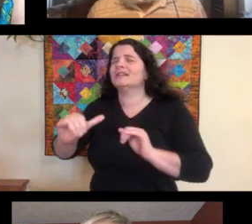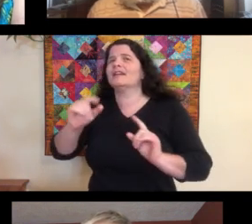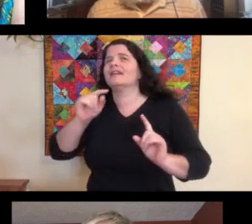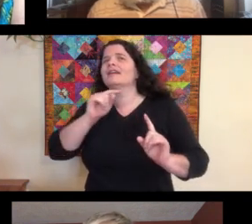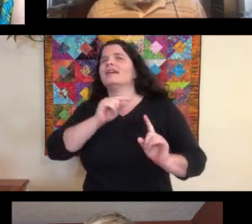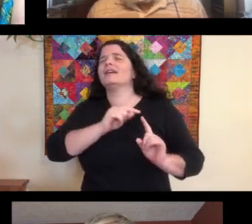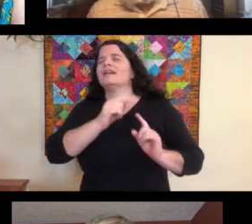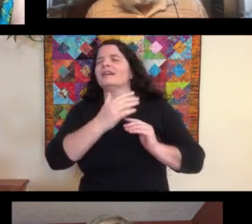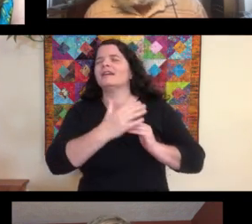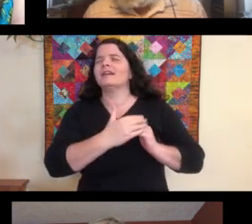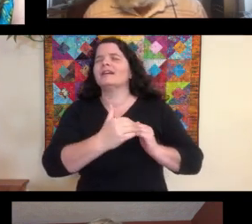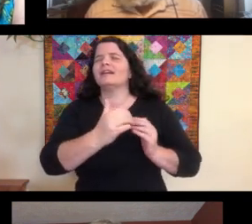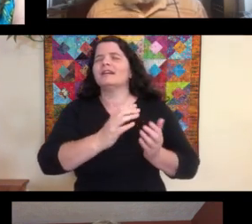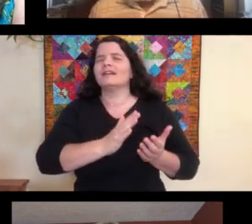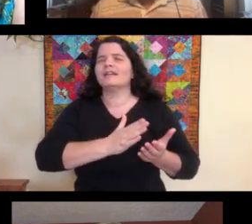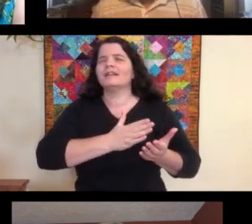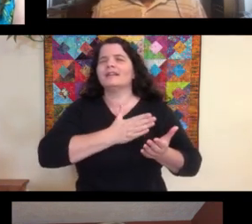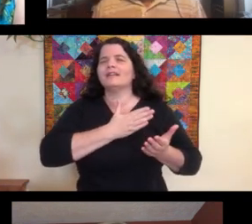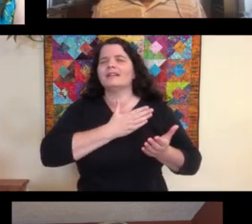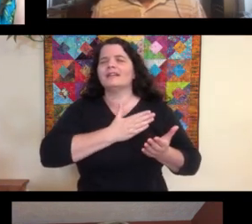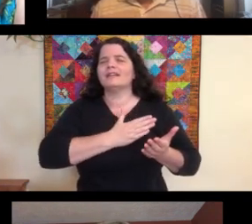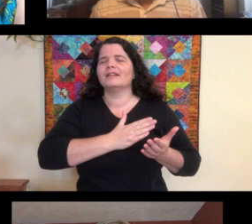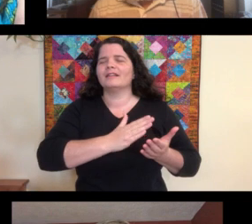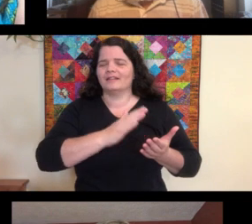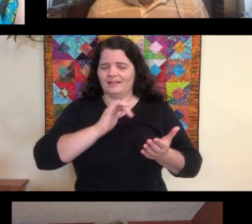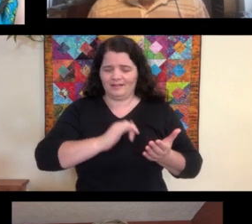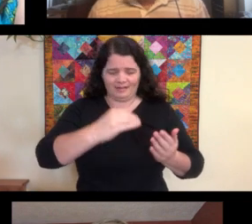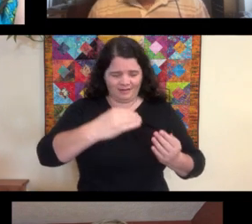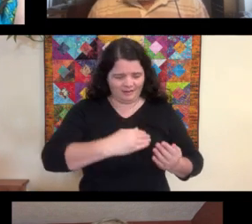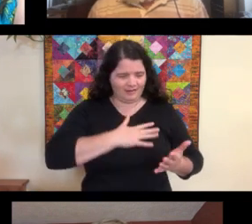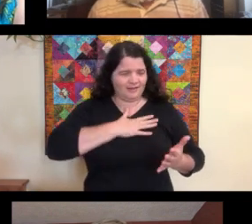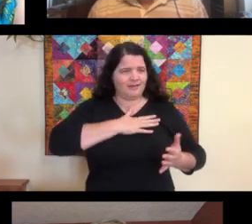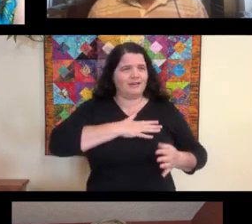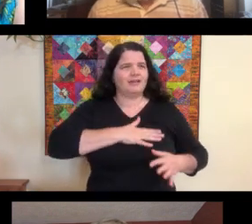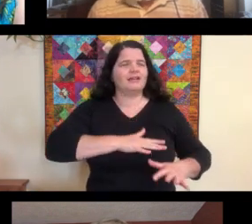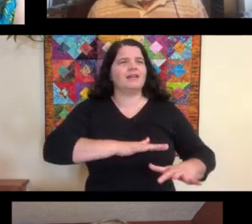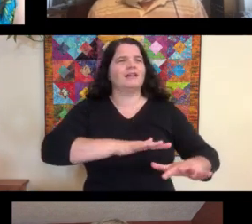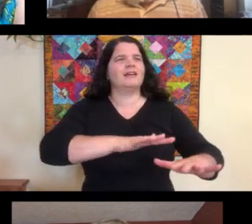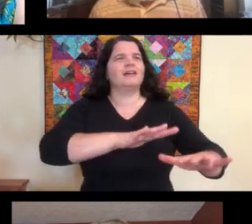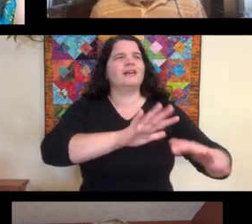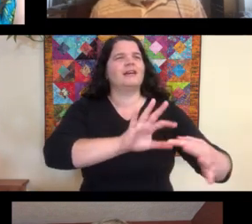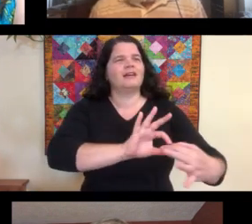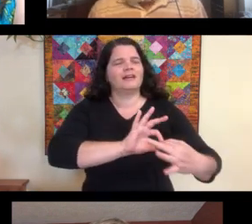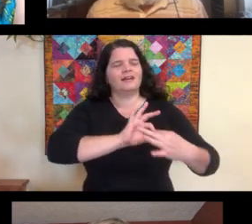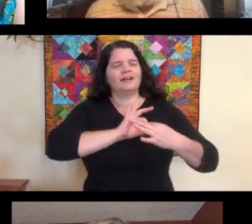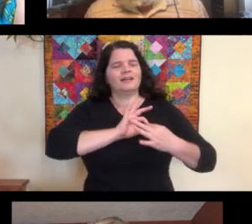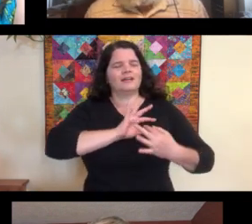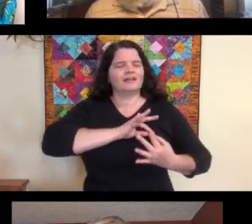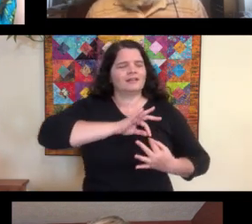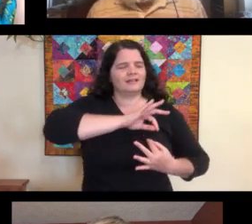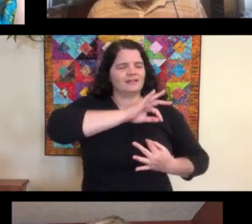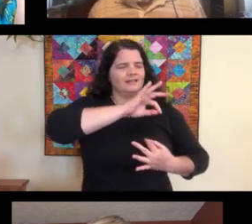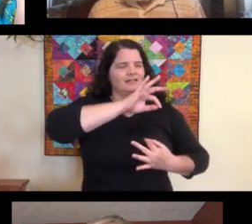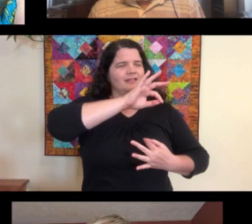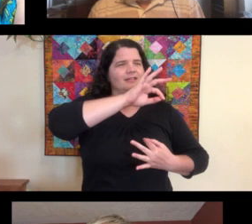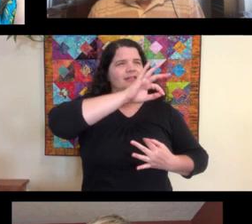the music ringing. It sounds an echo in